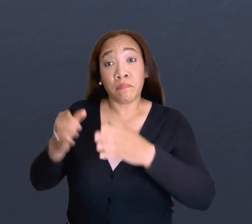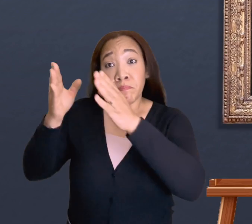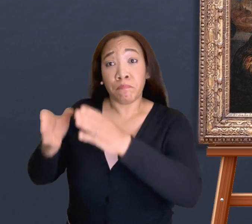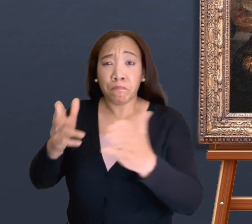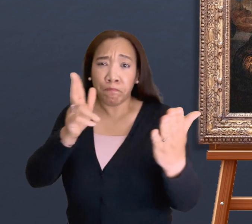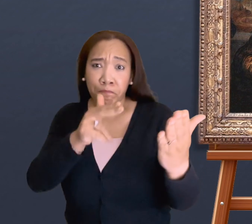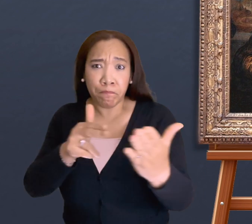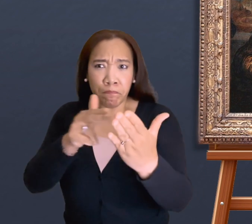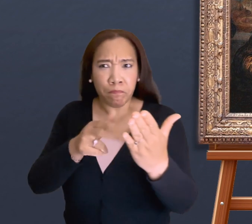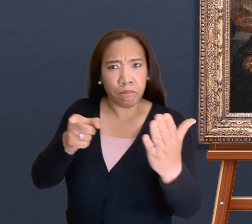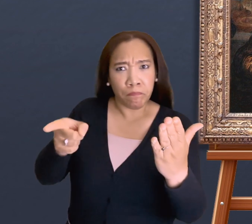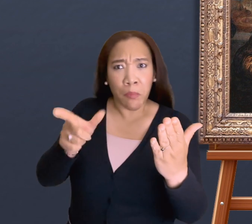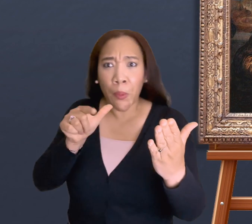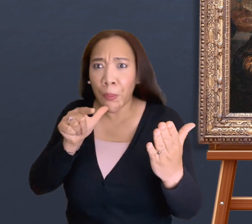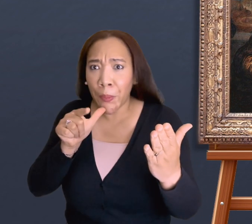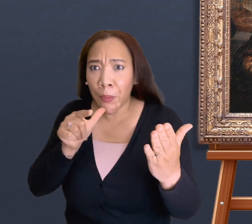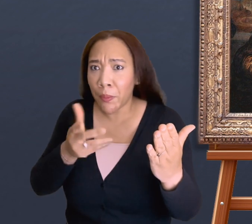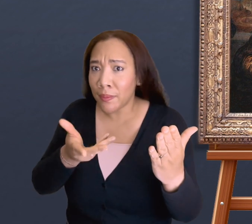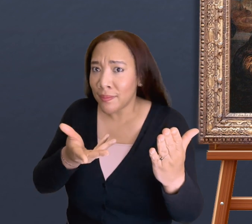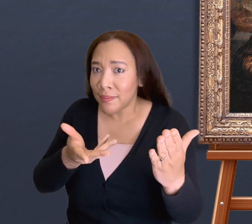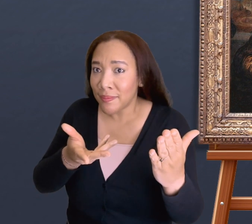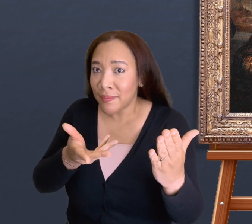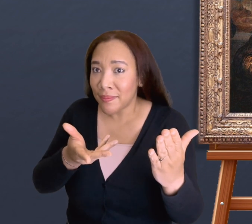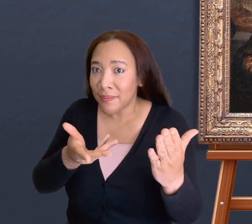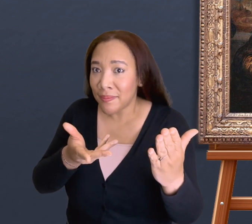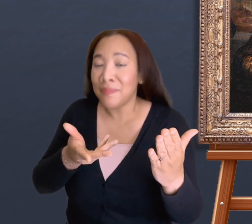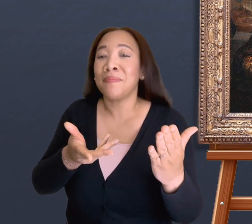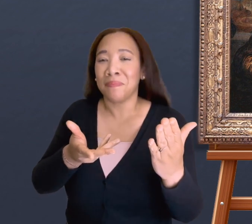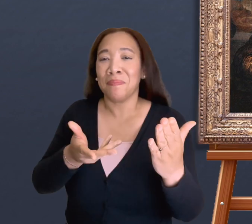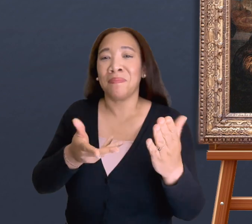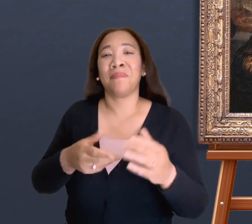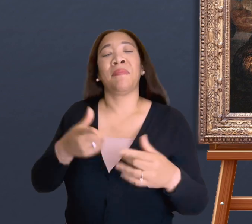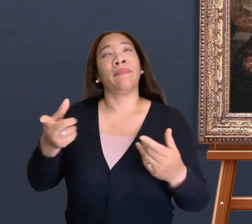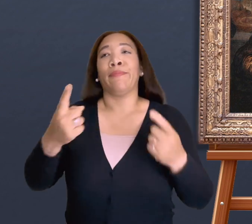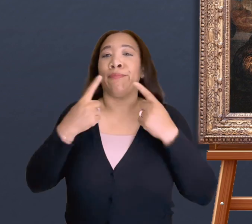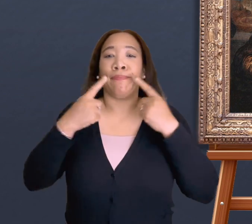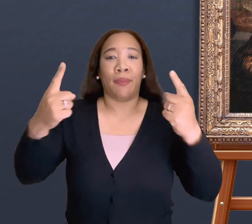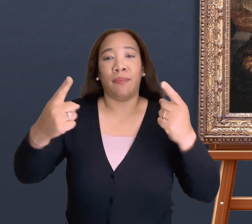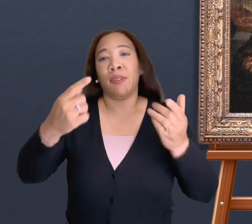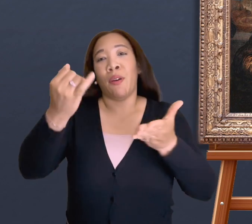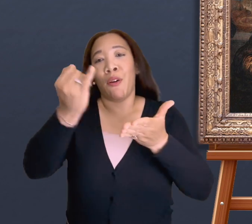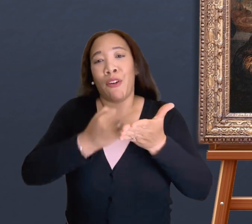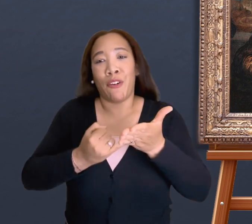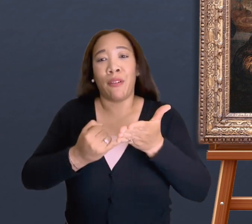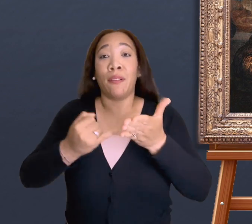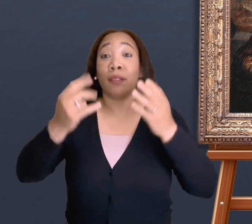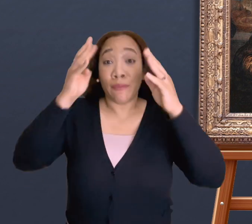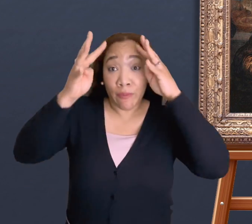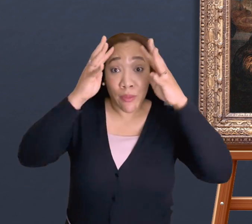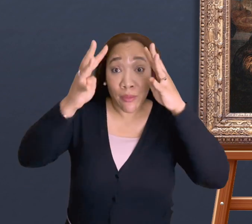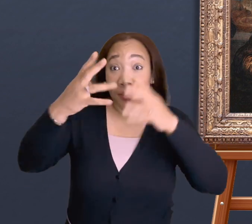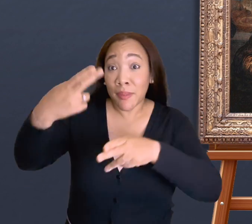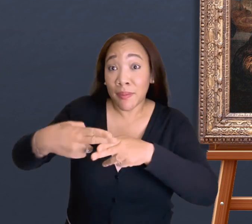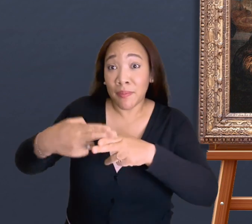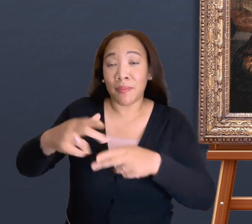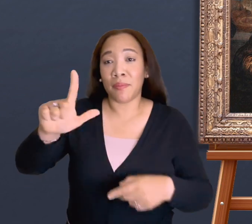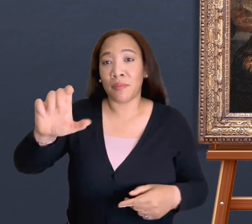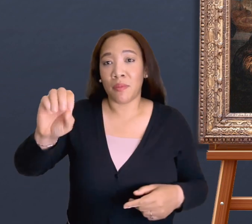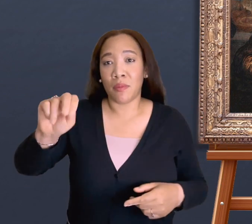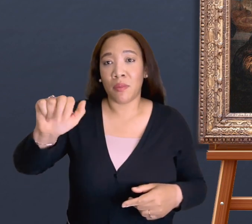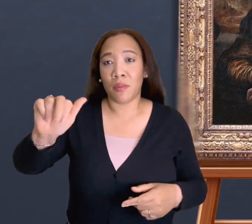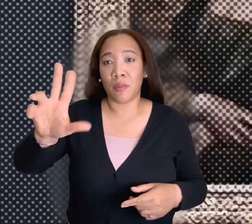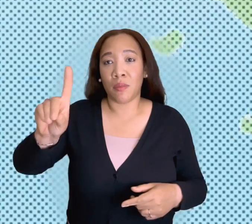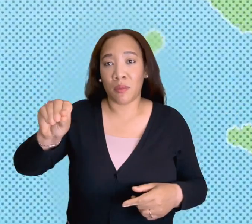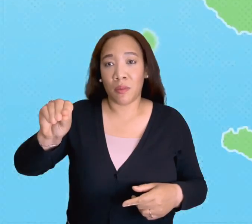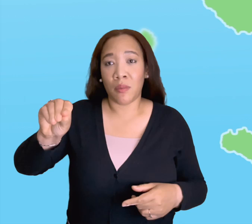who painted the Mona Lisa? It was painted by a famous artist and inventor, Leonardo da